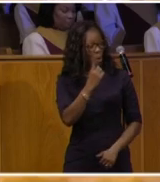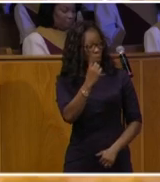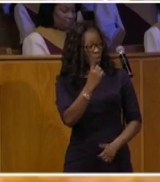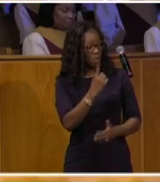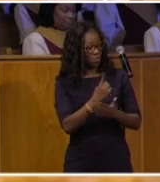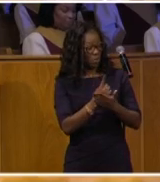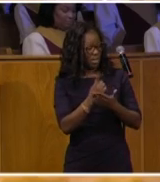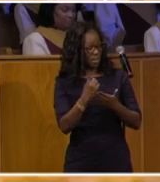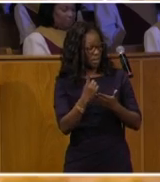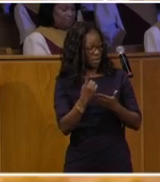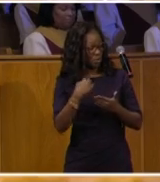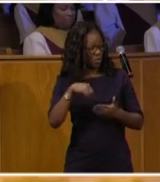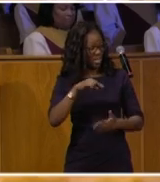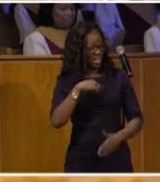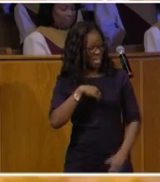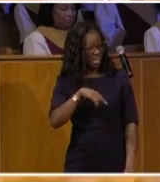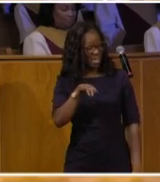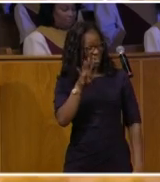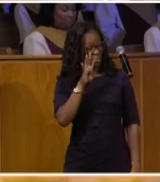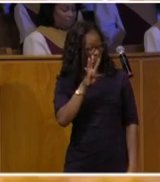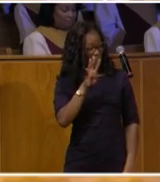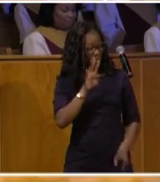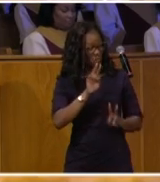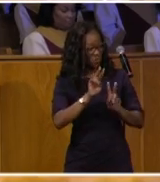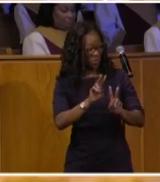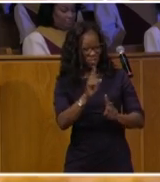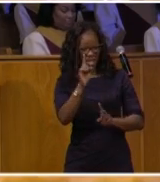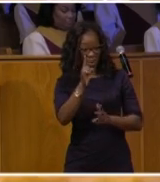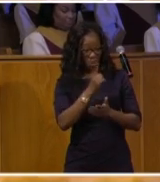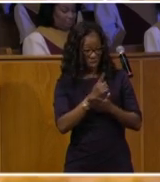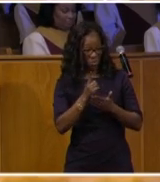1 week, we had 4 funerals.